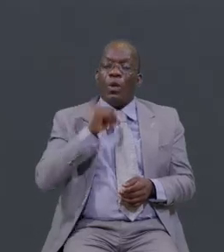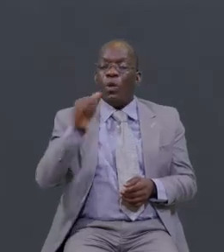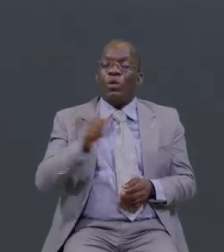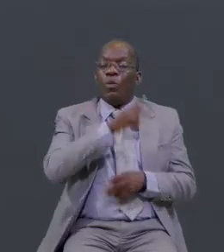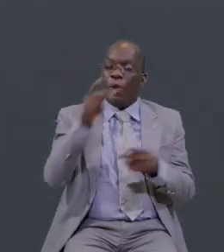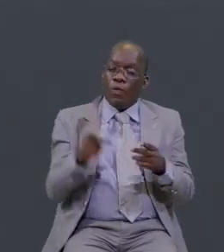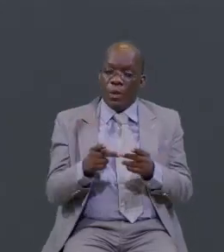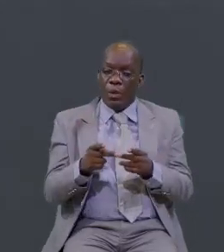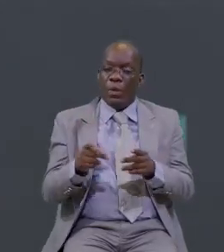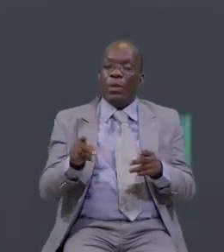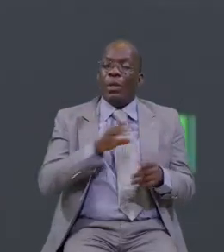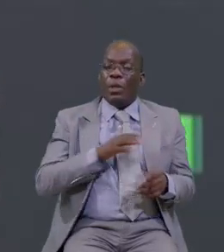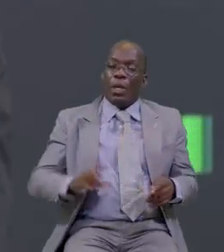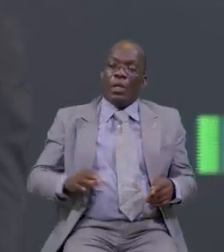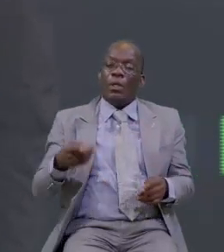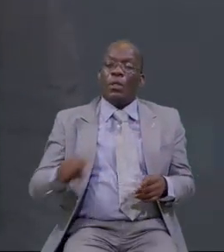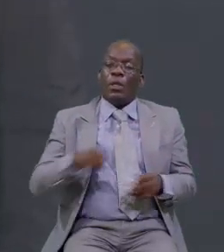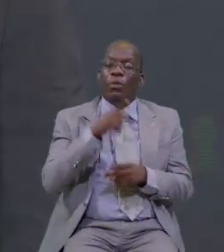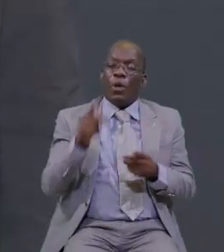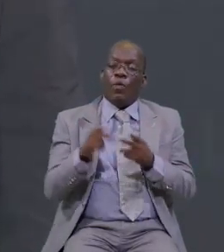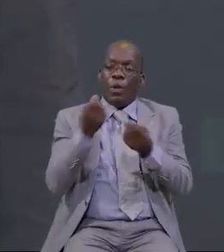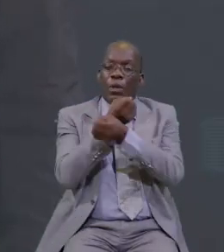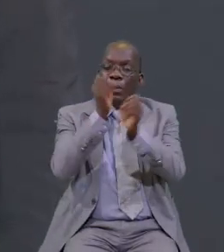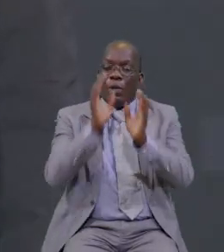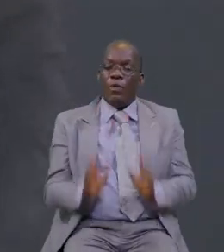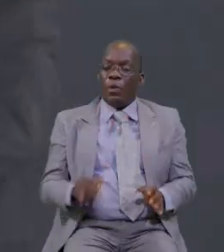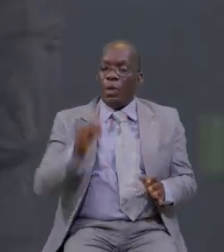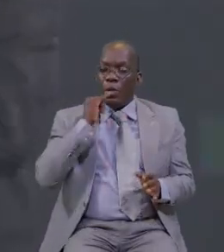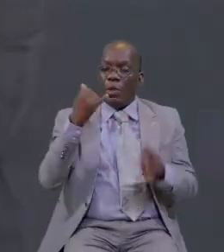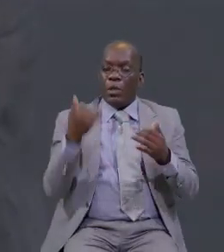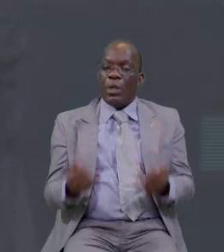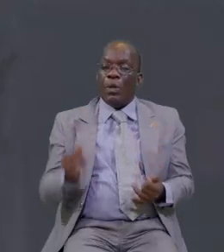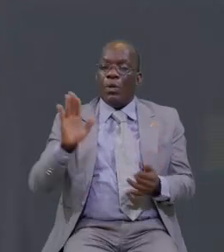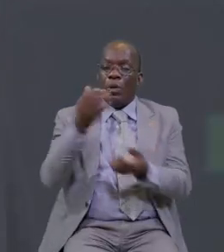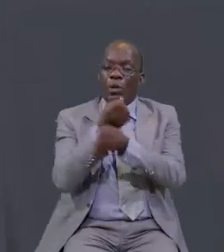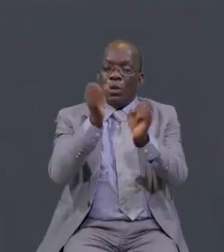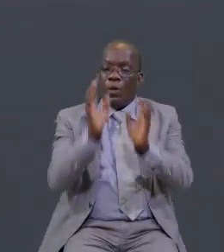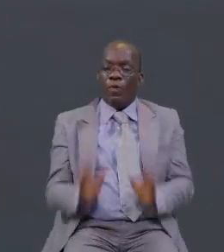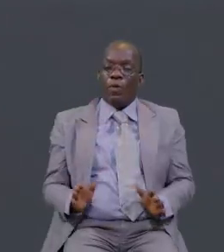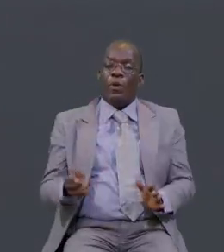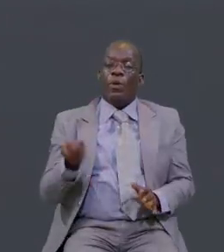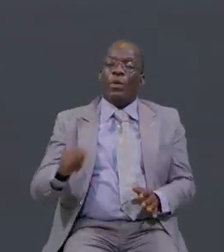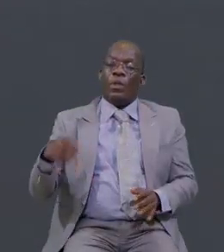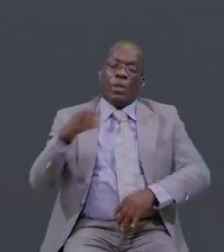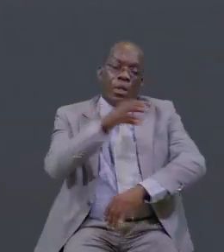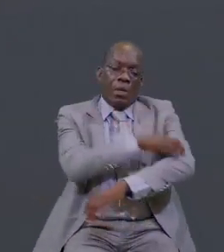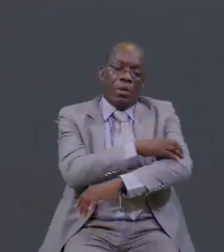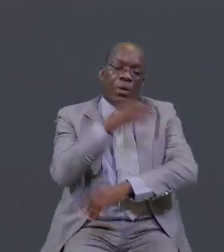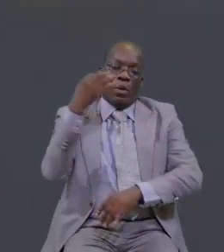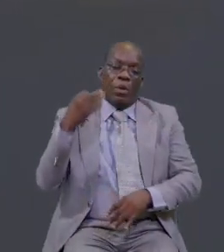the perfect Savior, is now your Savior, the captain of your